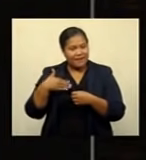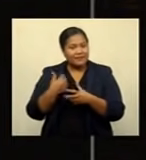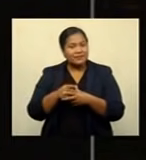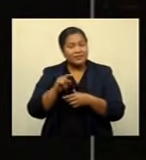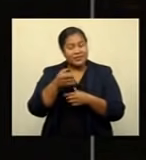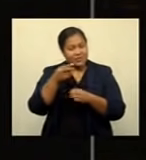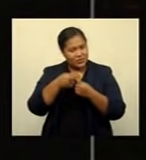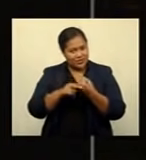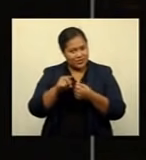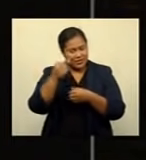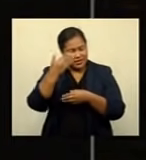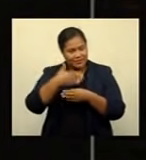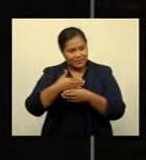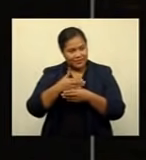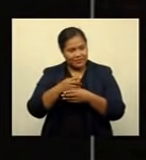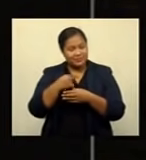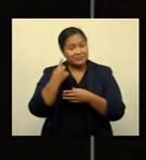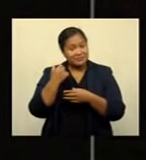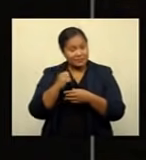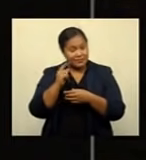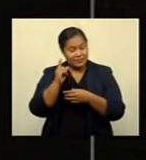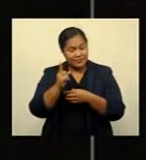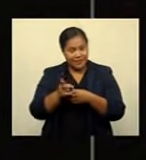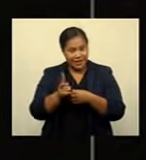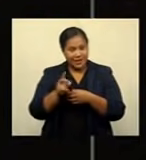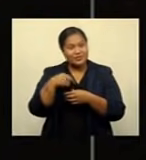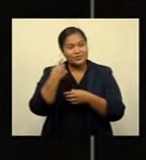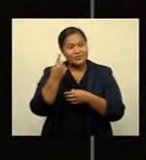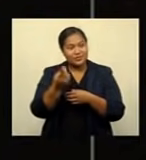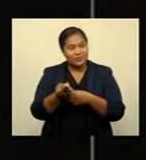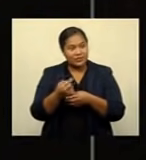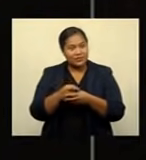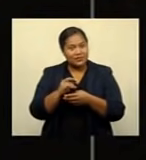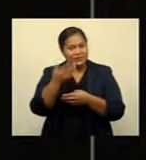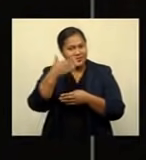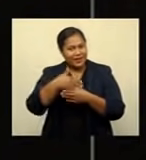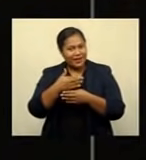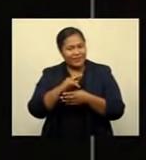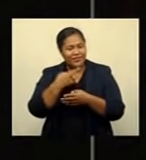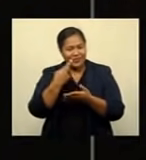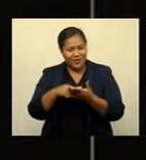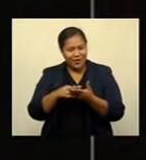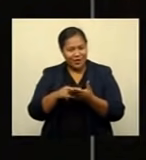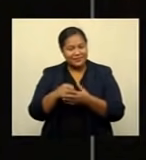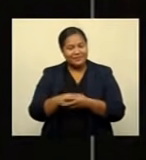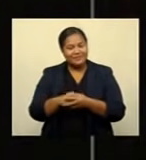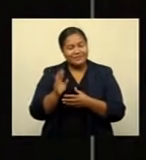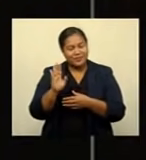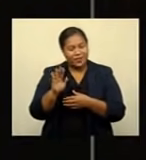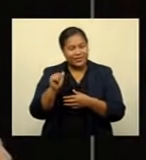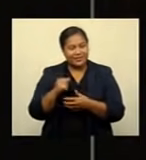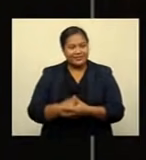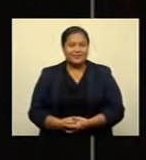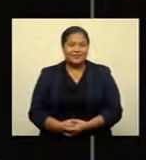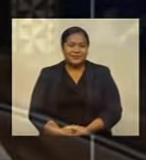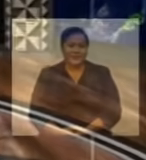That's your news this evening. I'll be back again with you shortly for tonight's For the Record. Until then, Odemanda.